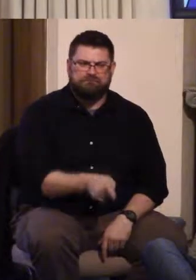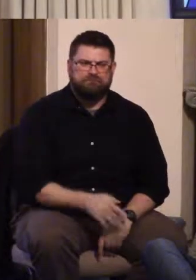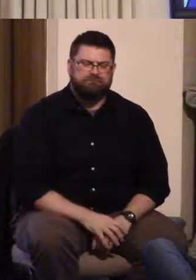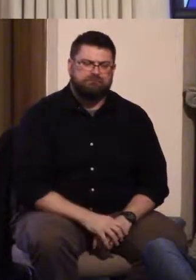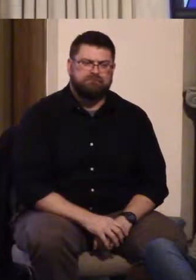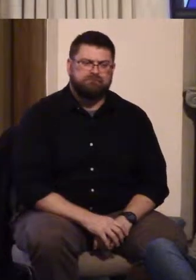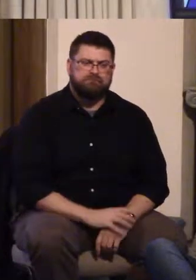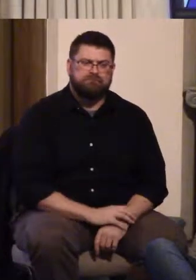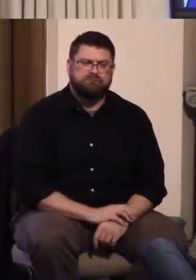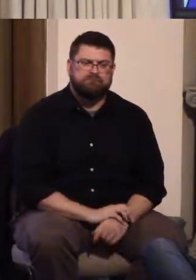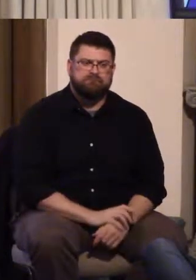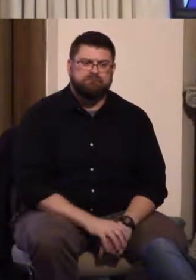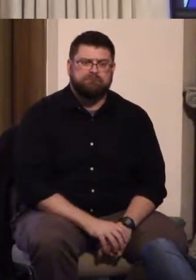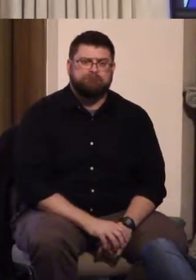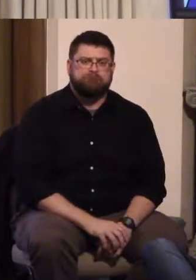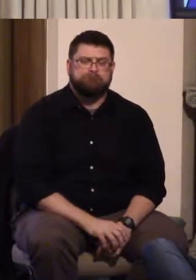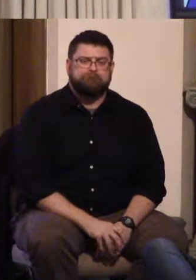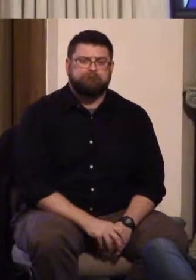true.